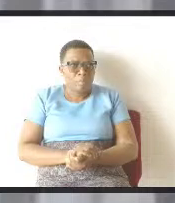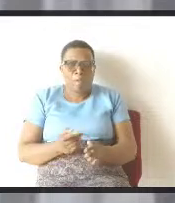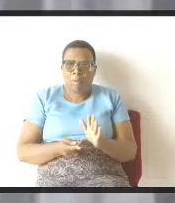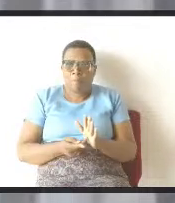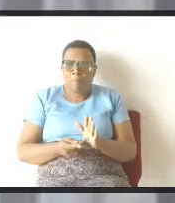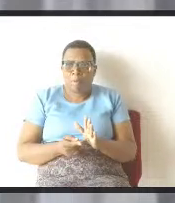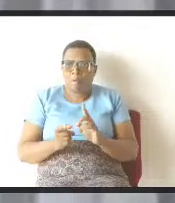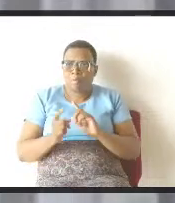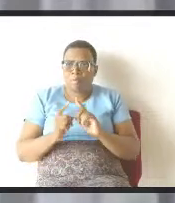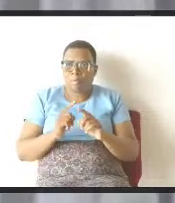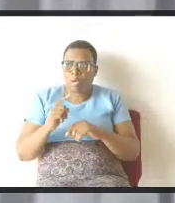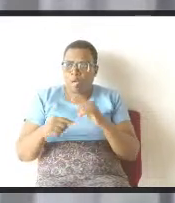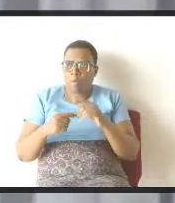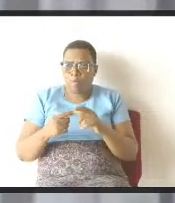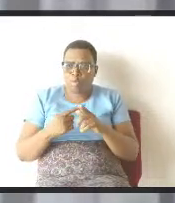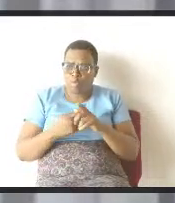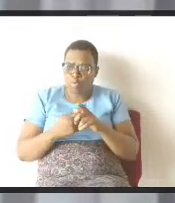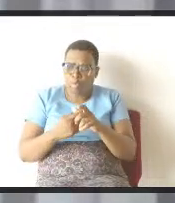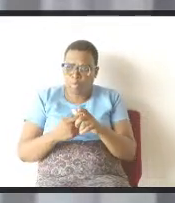as object lessons